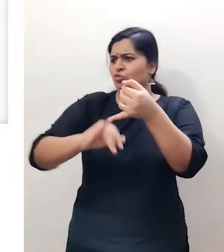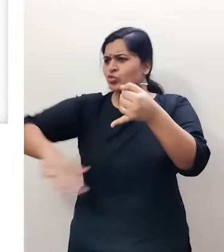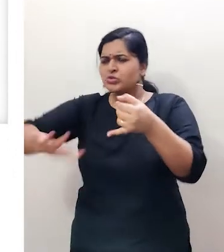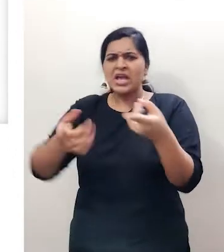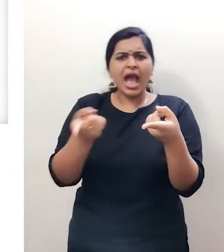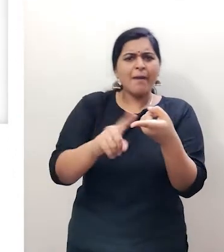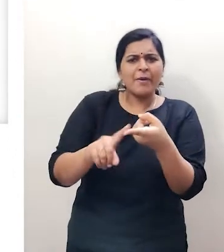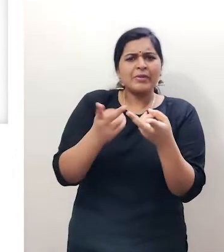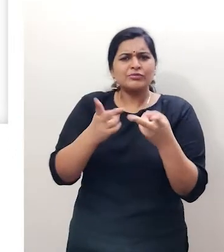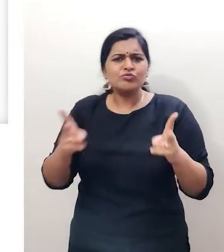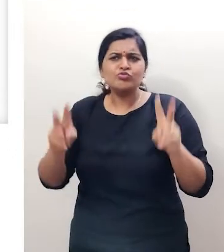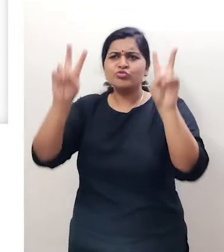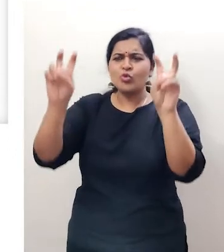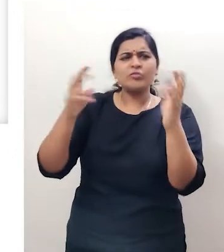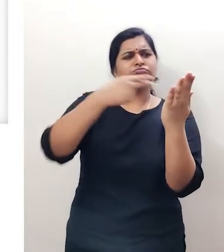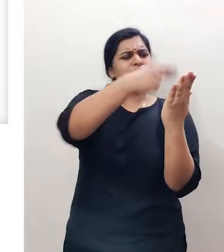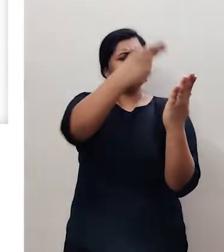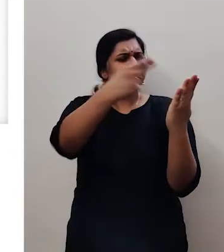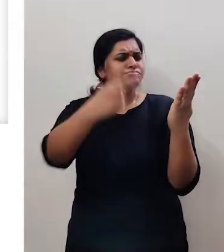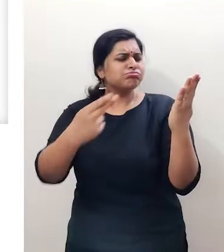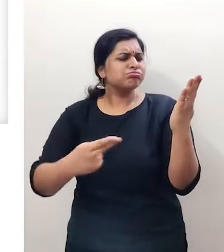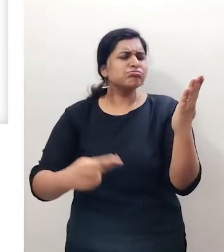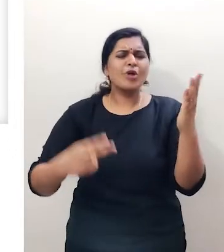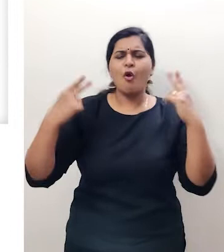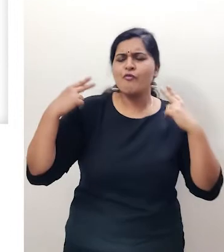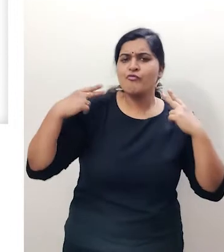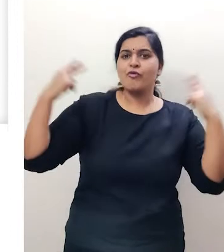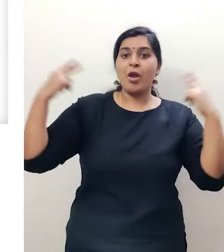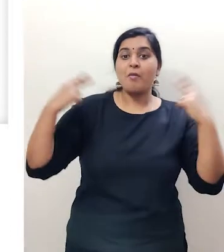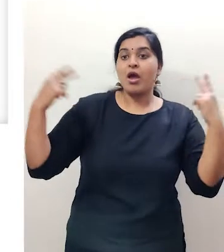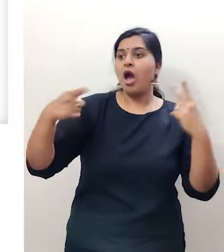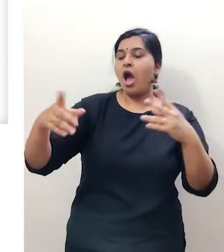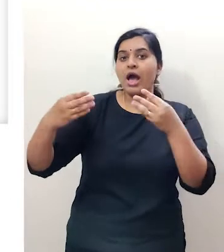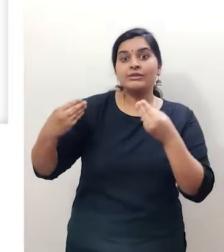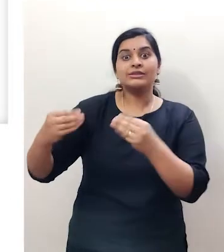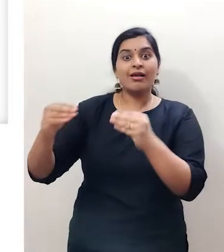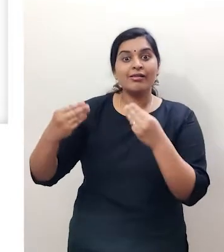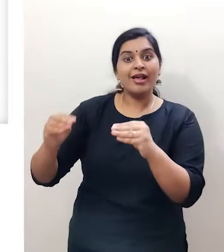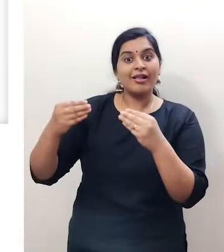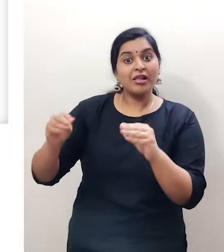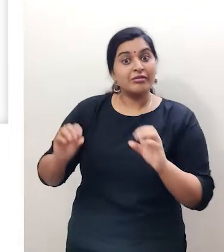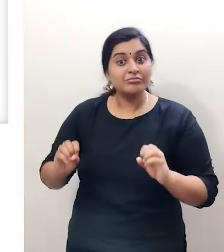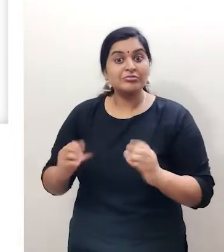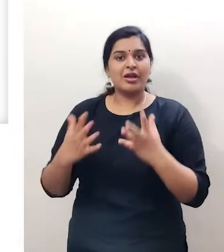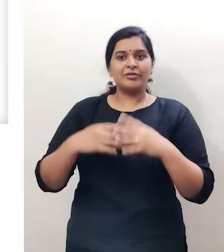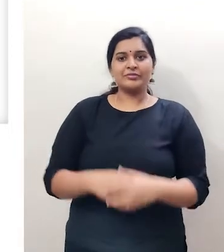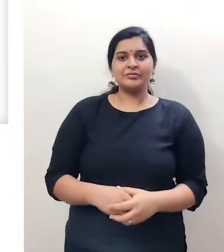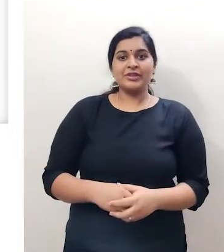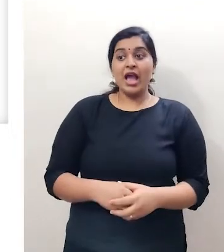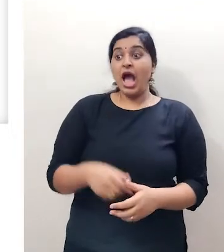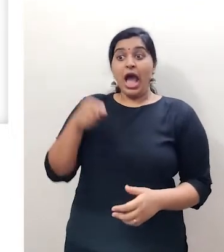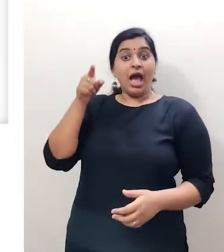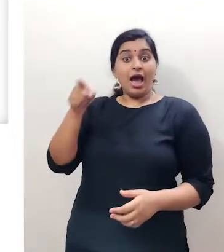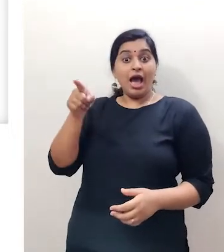affairs and social satire, leading to the popularity of motifs like the one that we're discussing now.